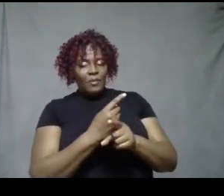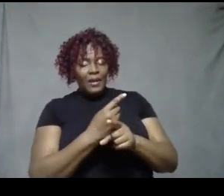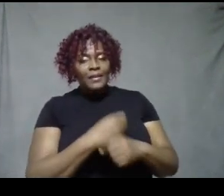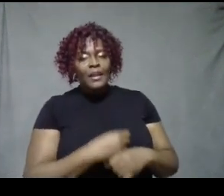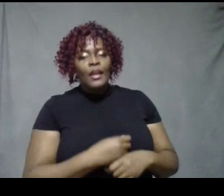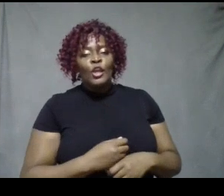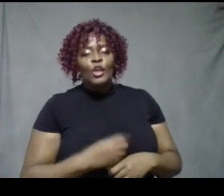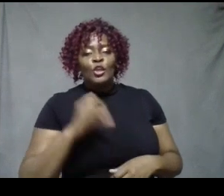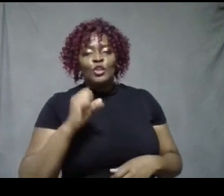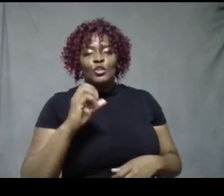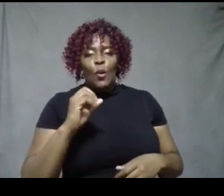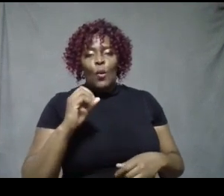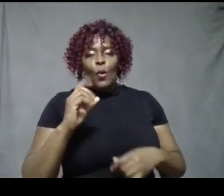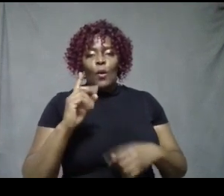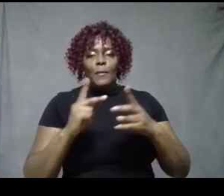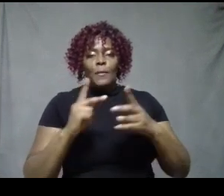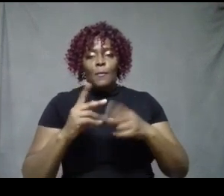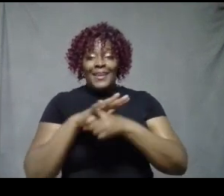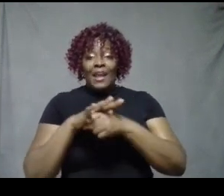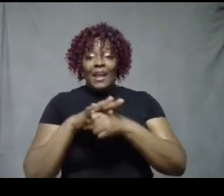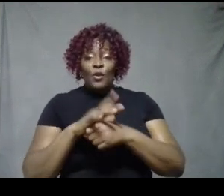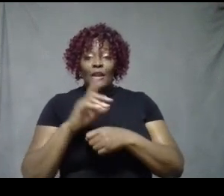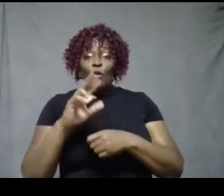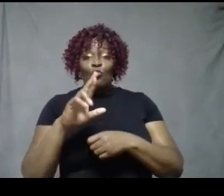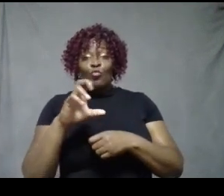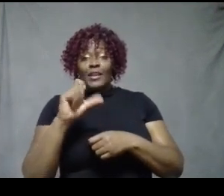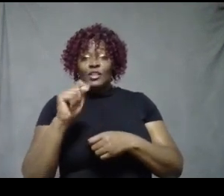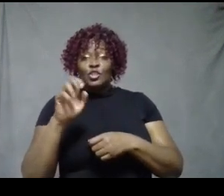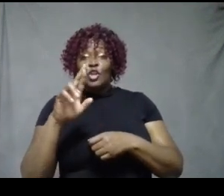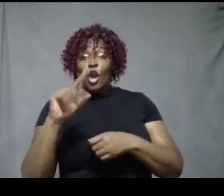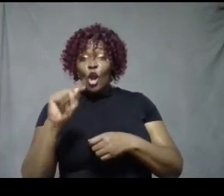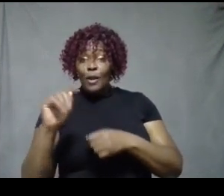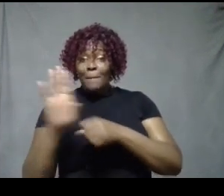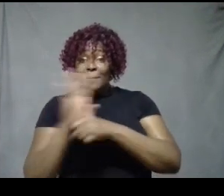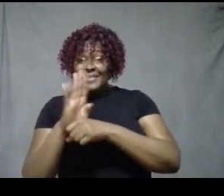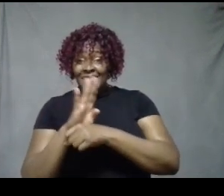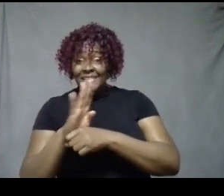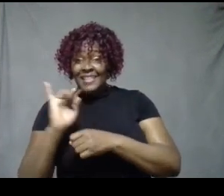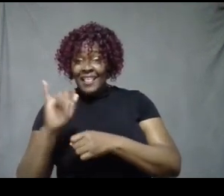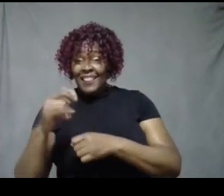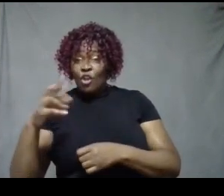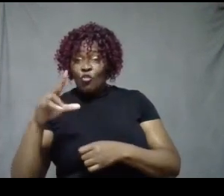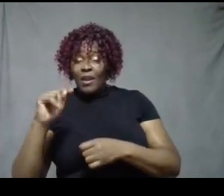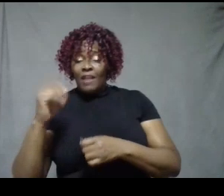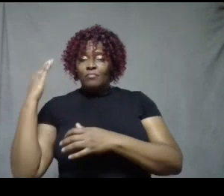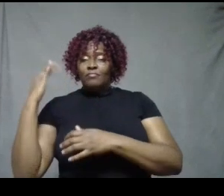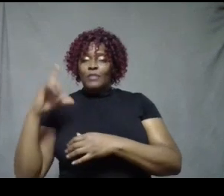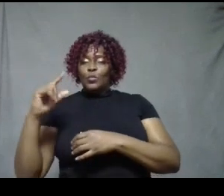2021, that money has since been long gone, and the need is still there. So absolutely. All right, thank you.